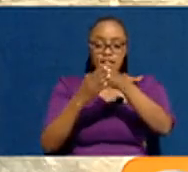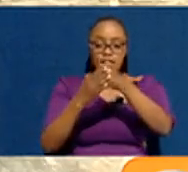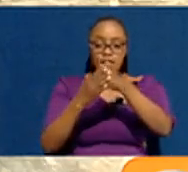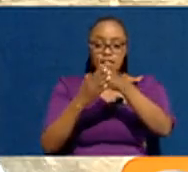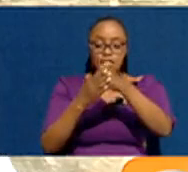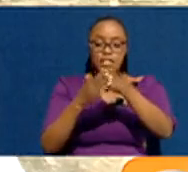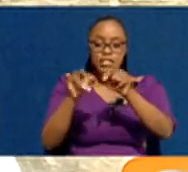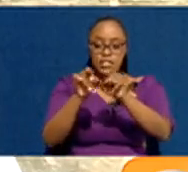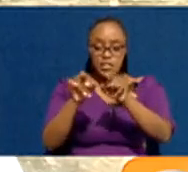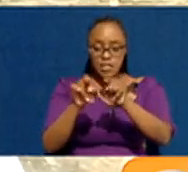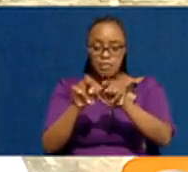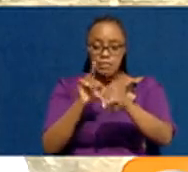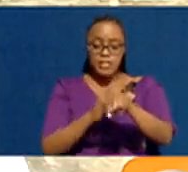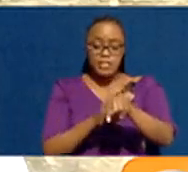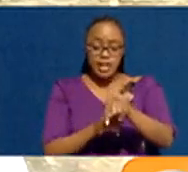1979 as well when,